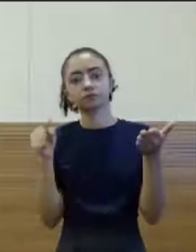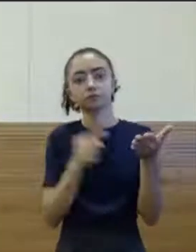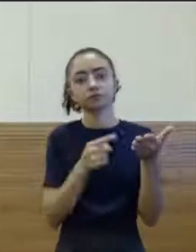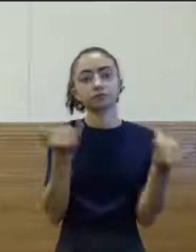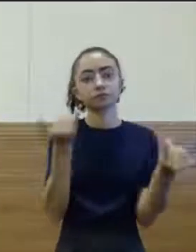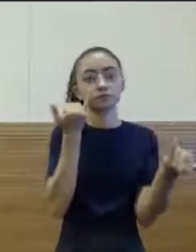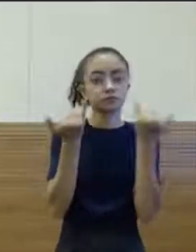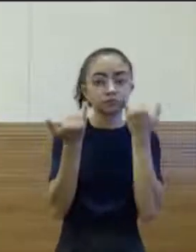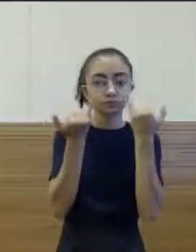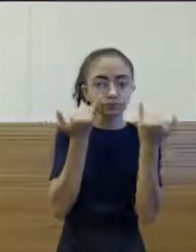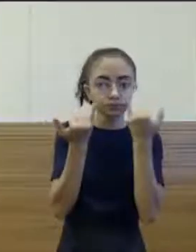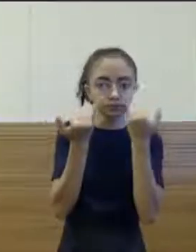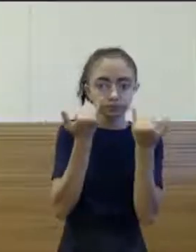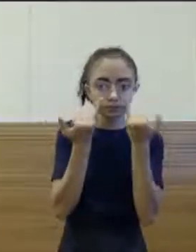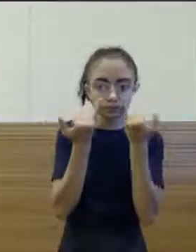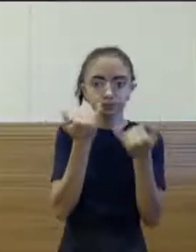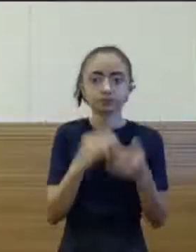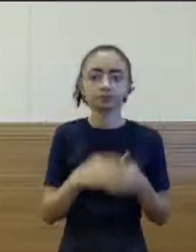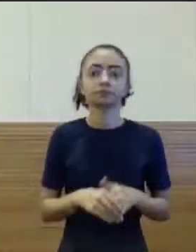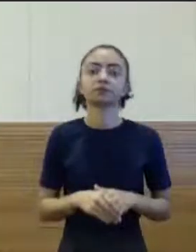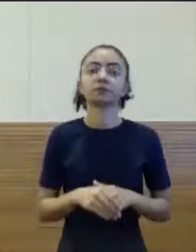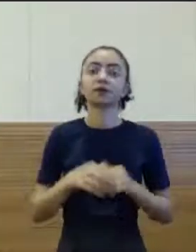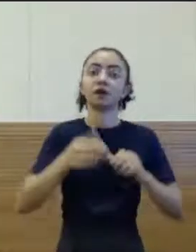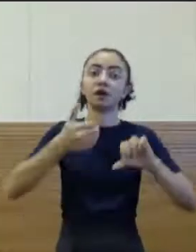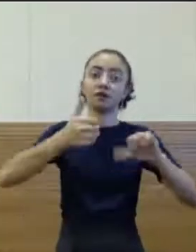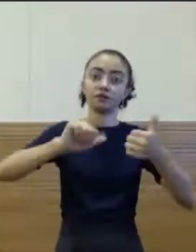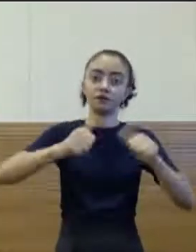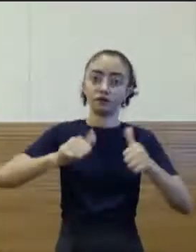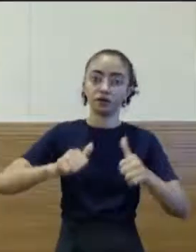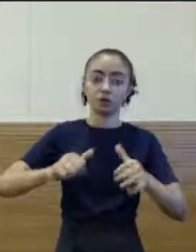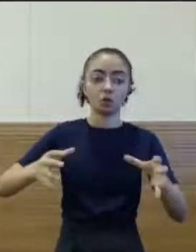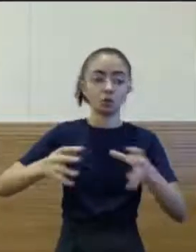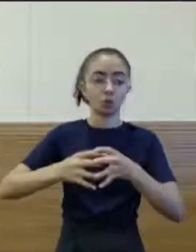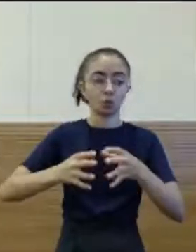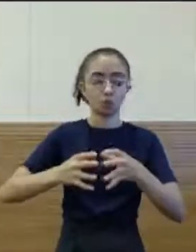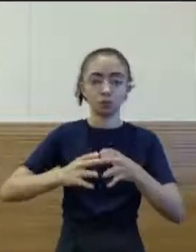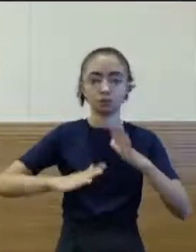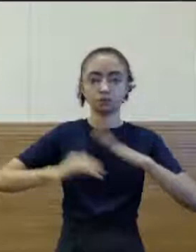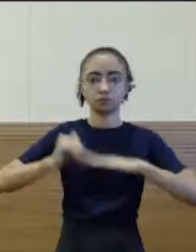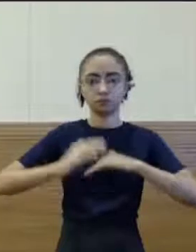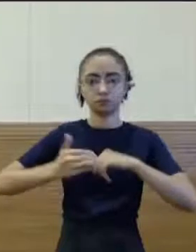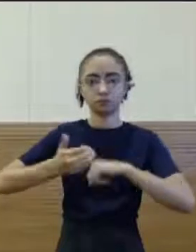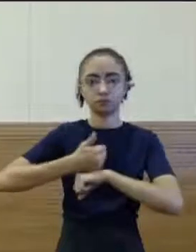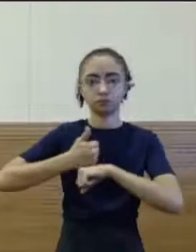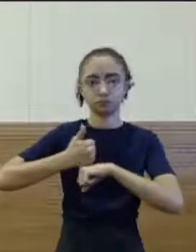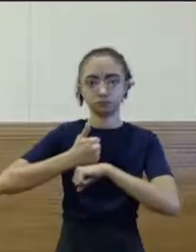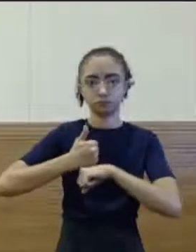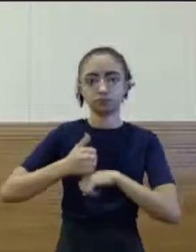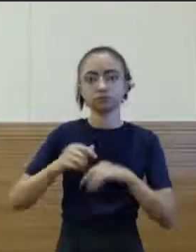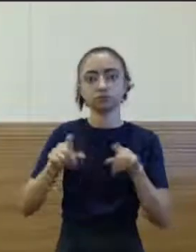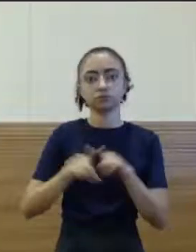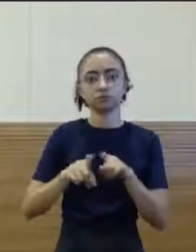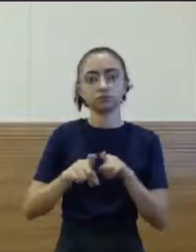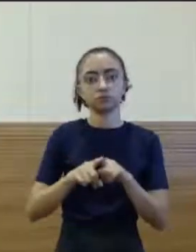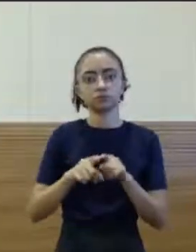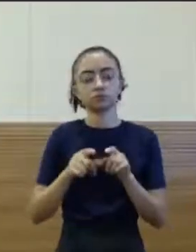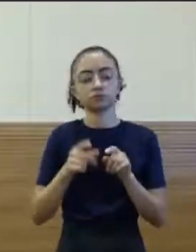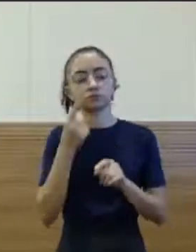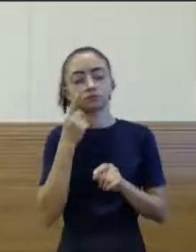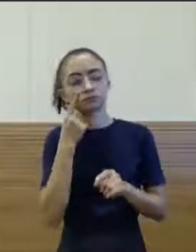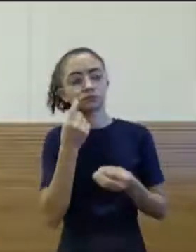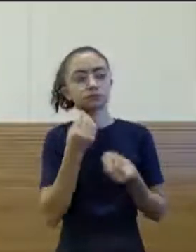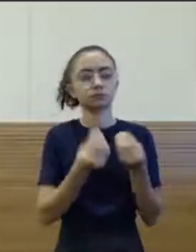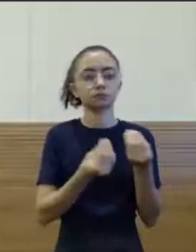you will be able to validate with experts and then to follow the process that we did with the other guide